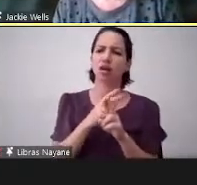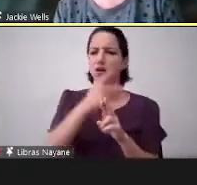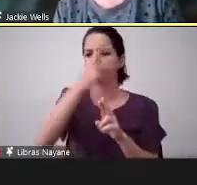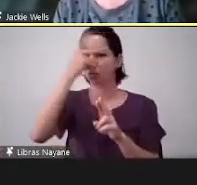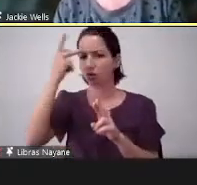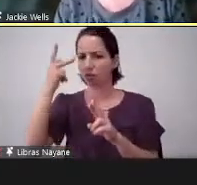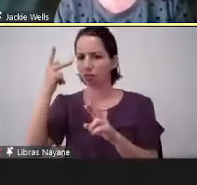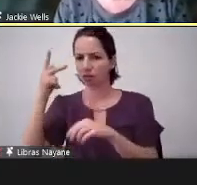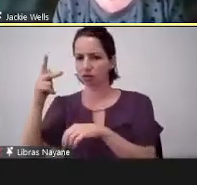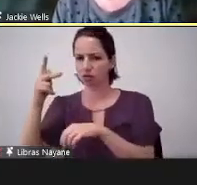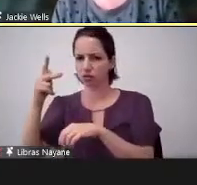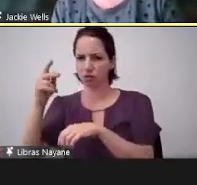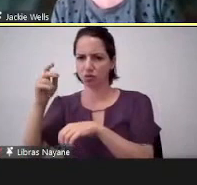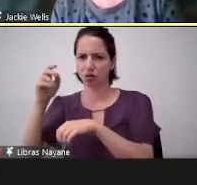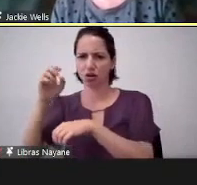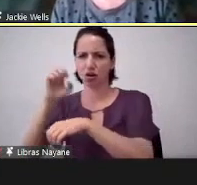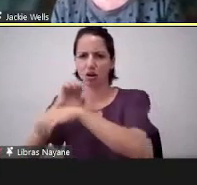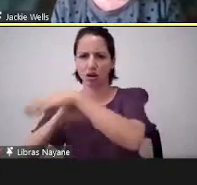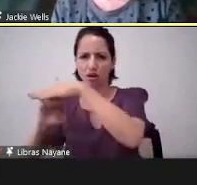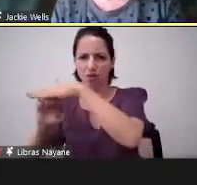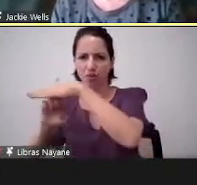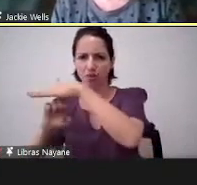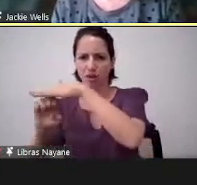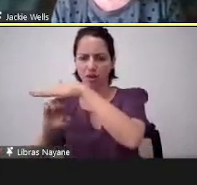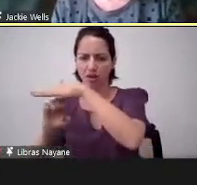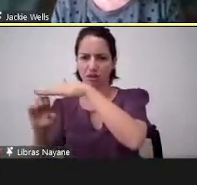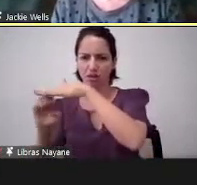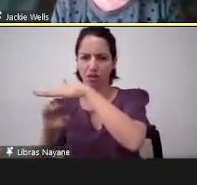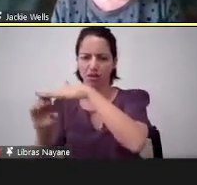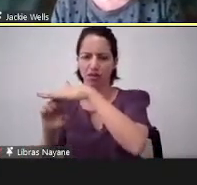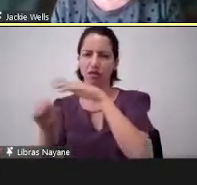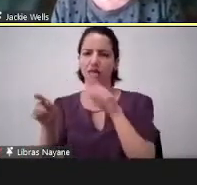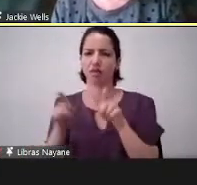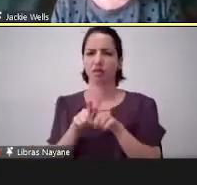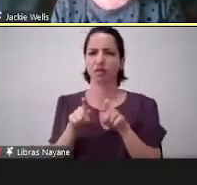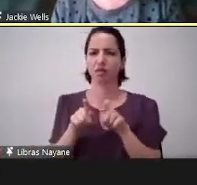by reducing the value of tax relief in the pension system.